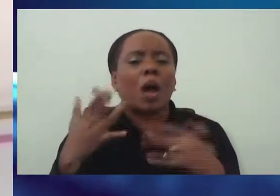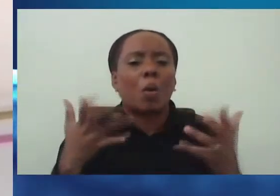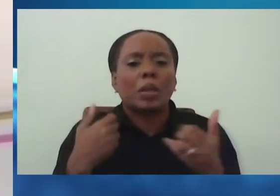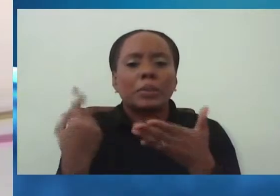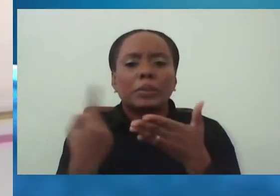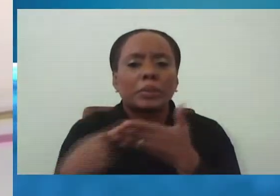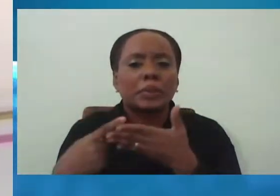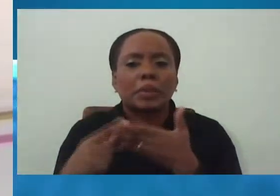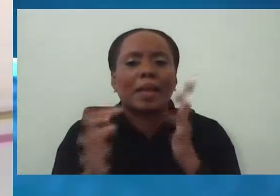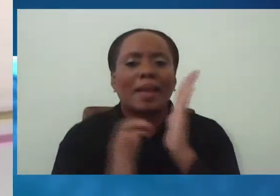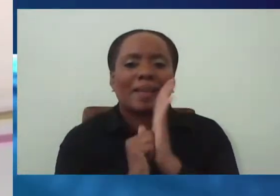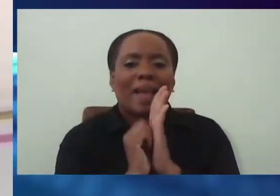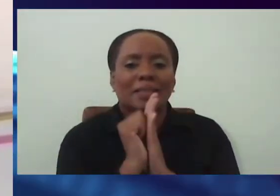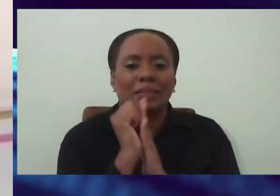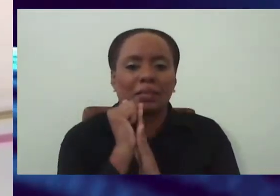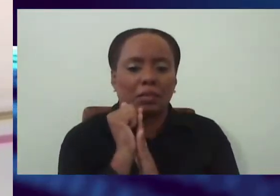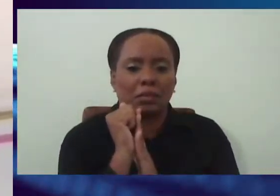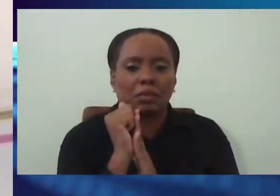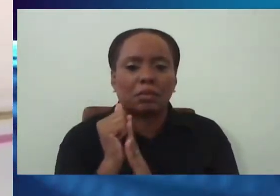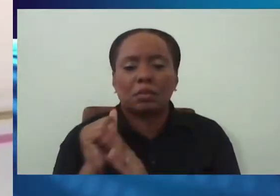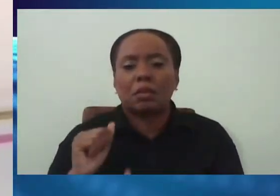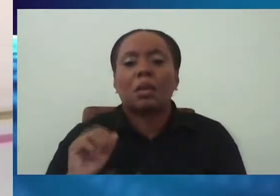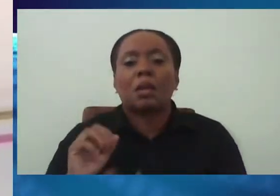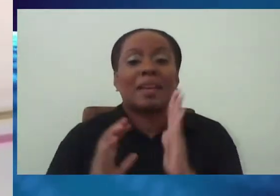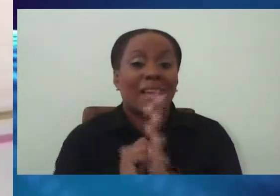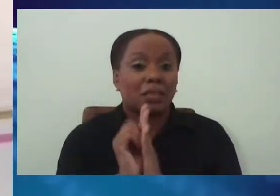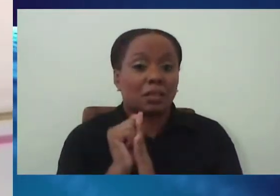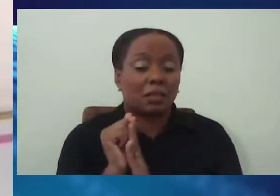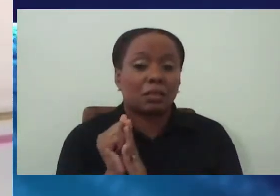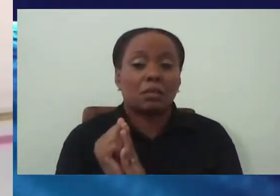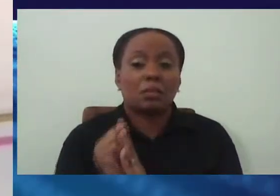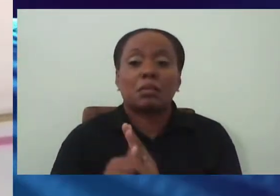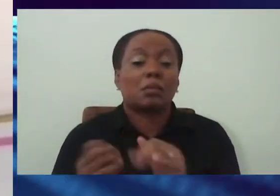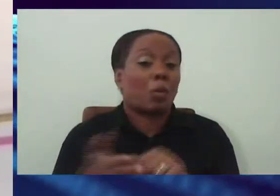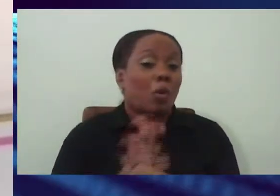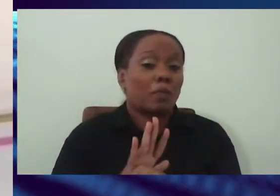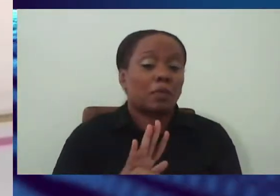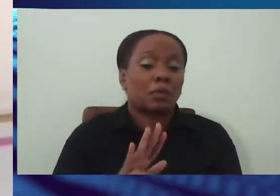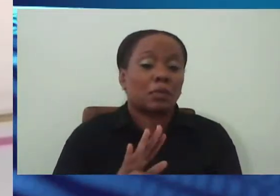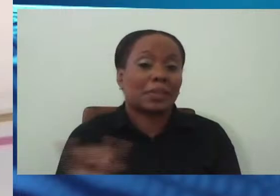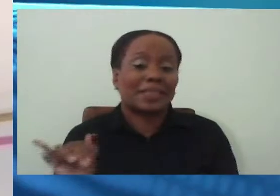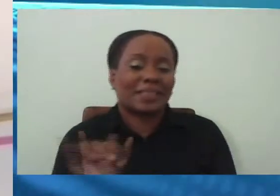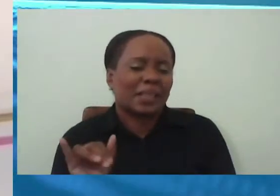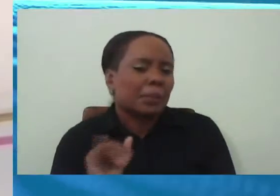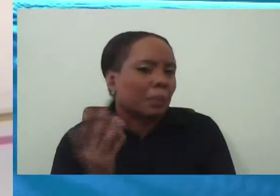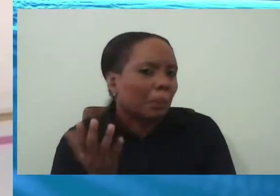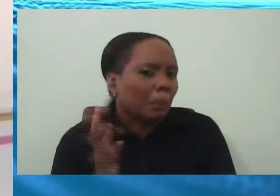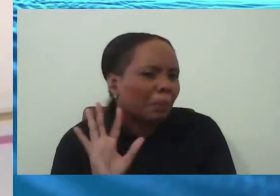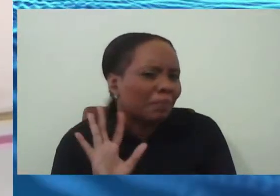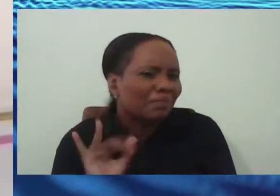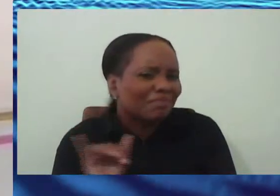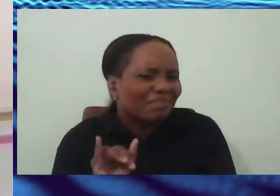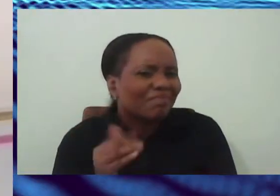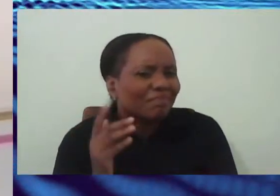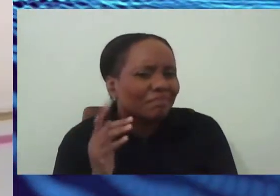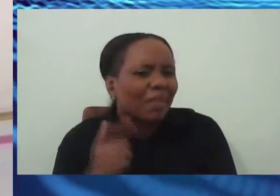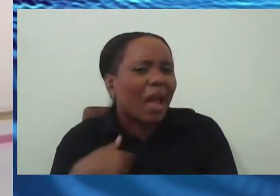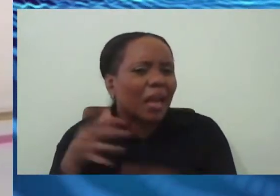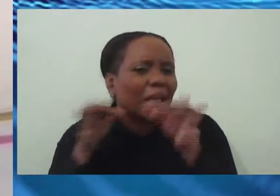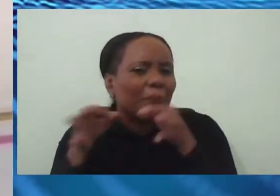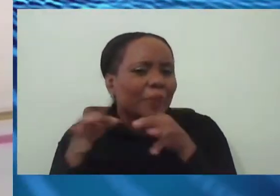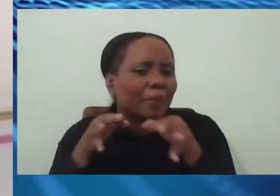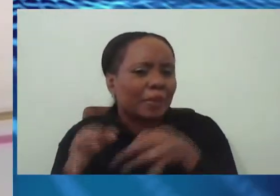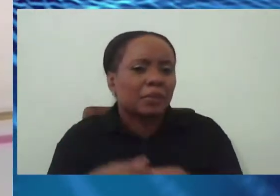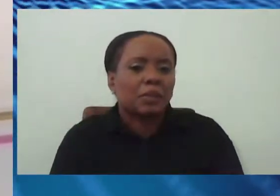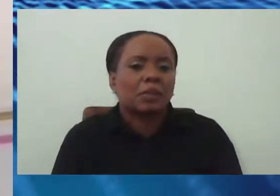the disease progresses. And COVID can be quite similar in that you are at a steady